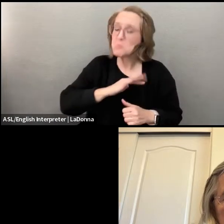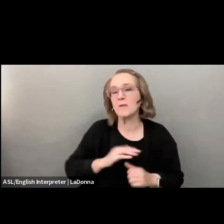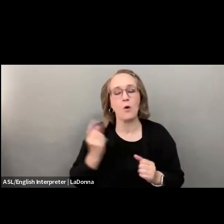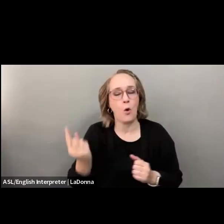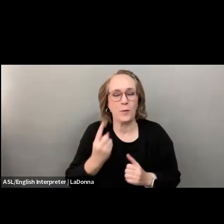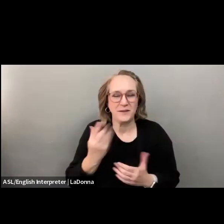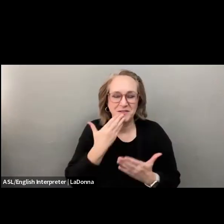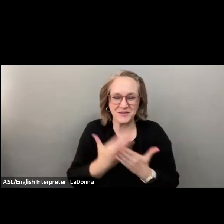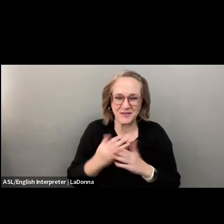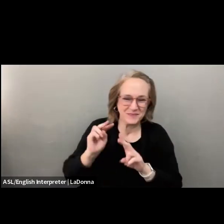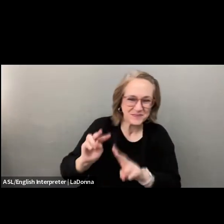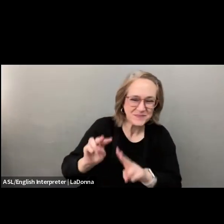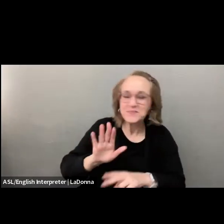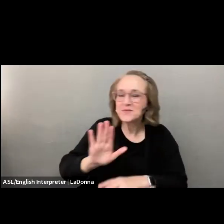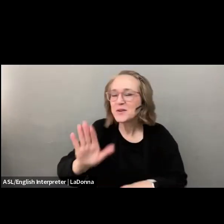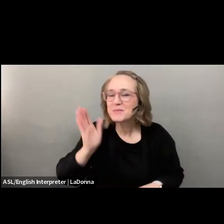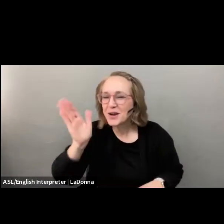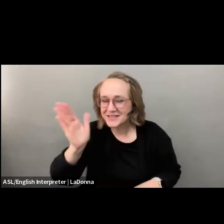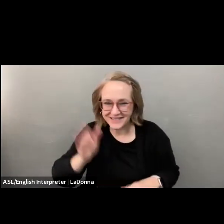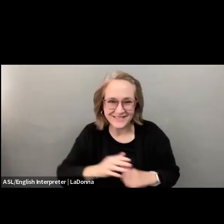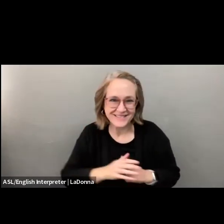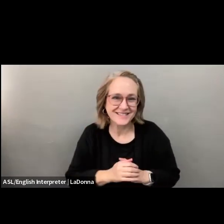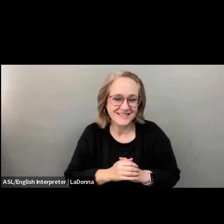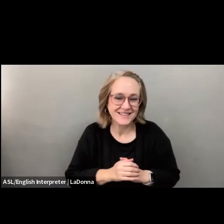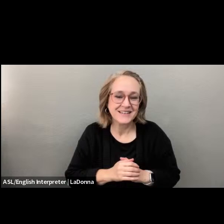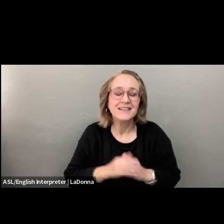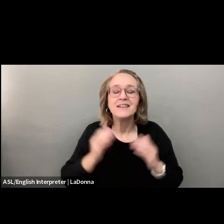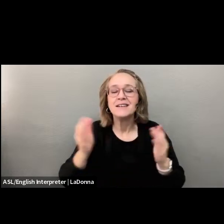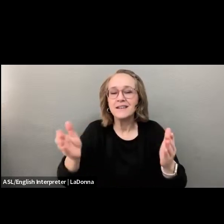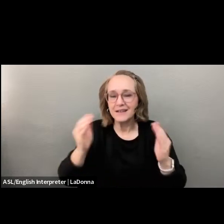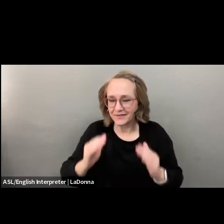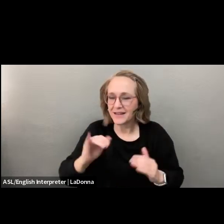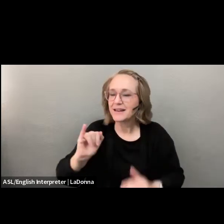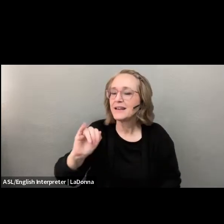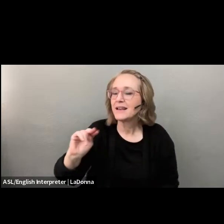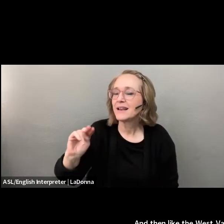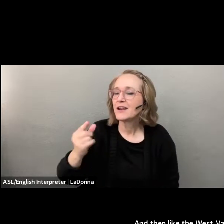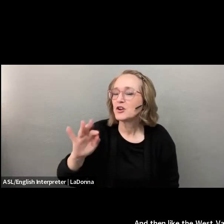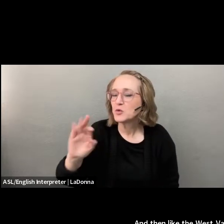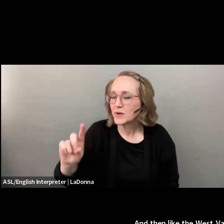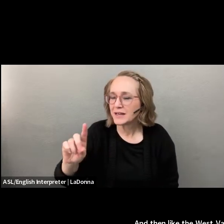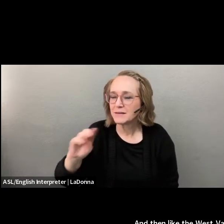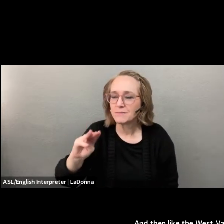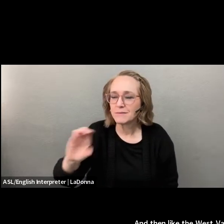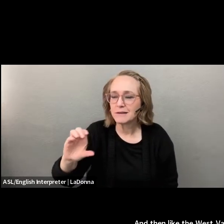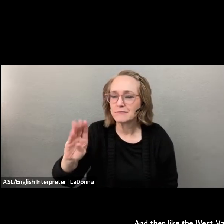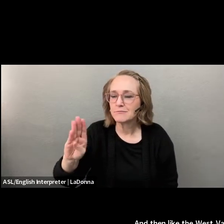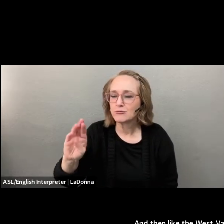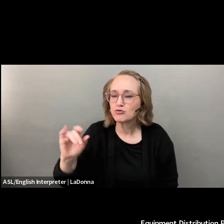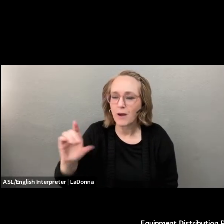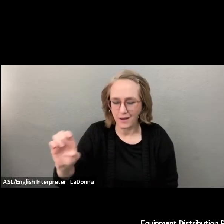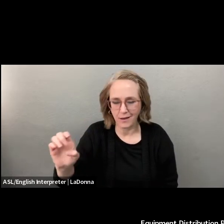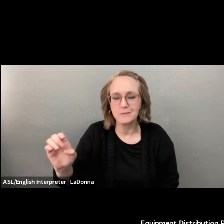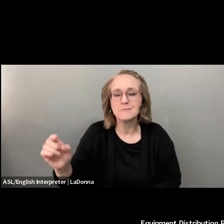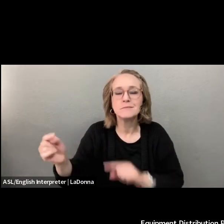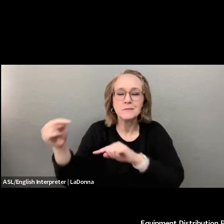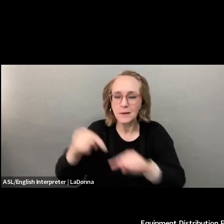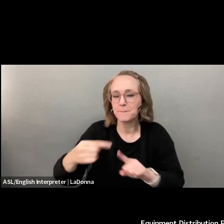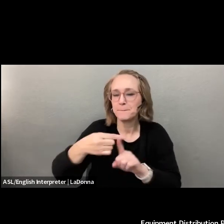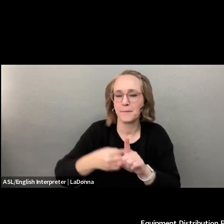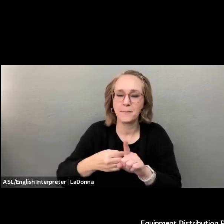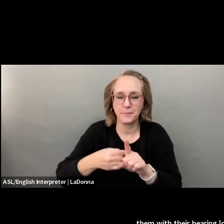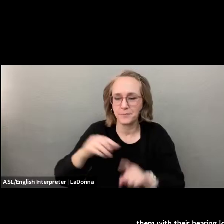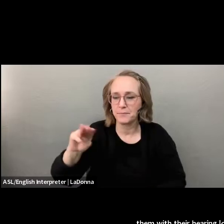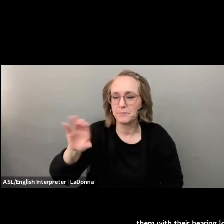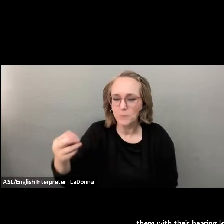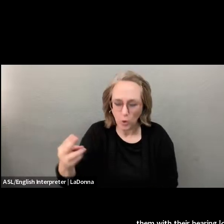we're looking forward to her coming out. And then Ingrid McBride will be out in March. She will talk about